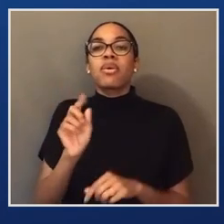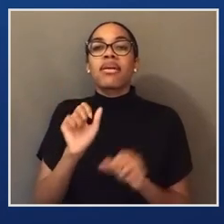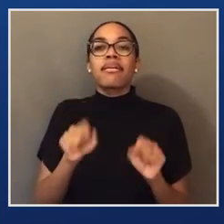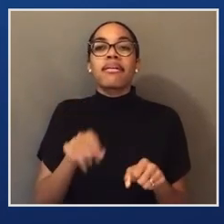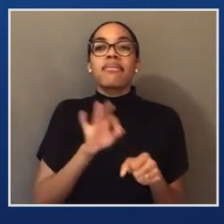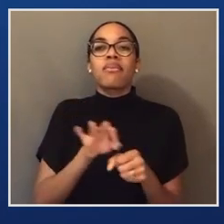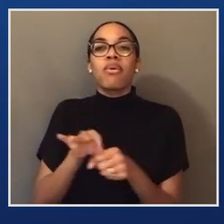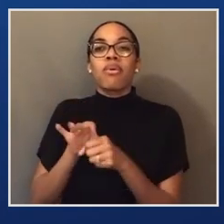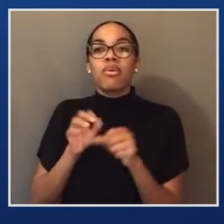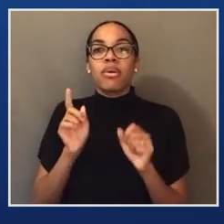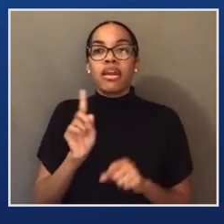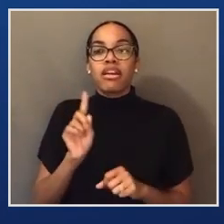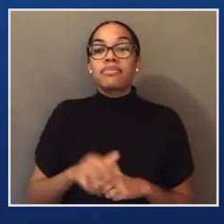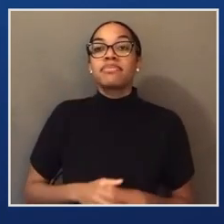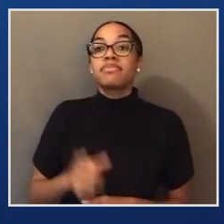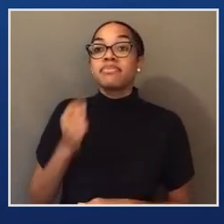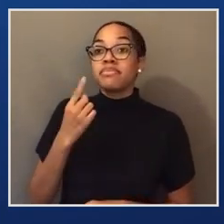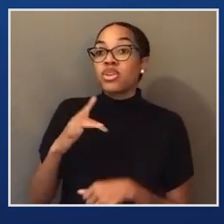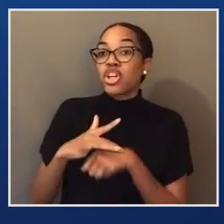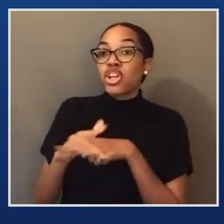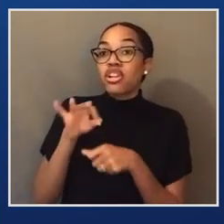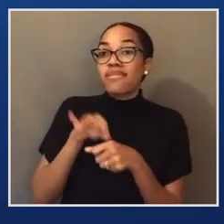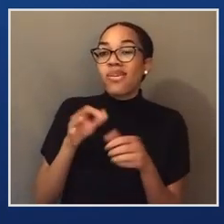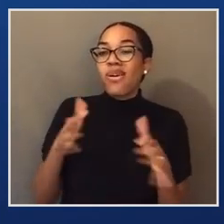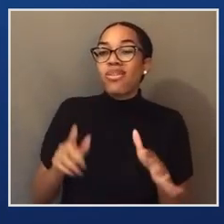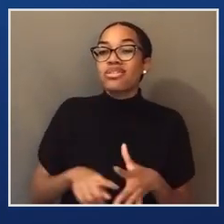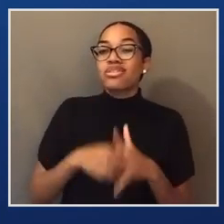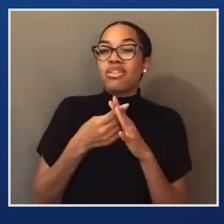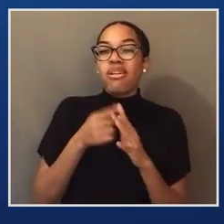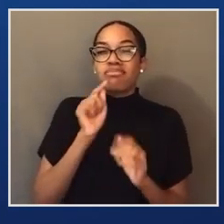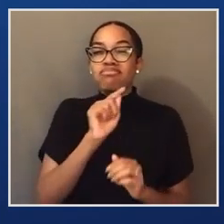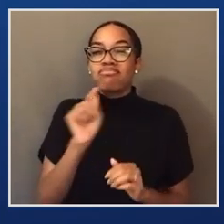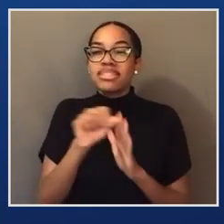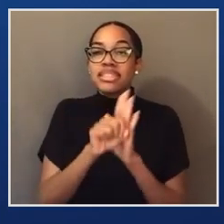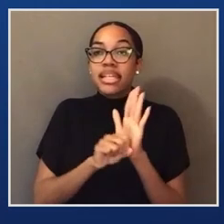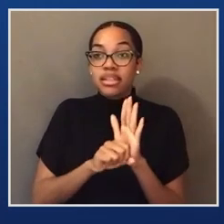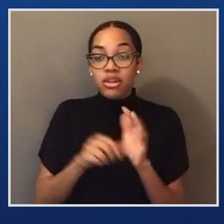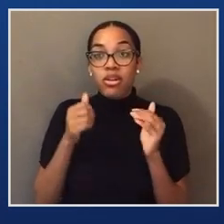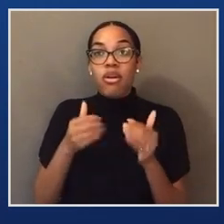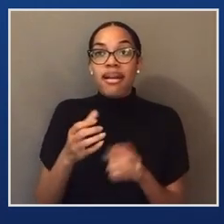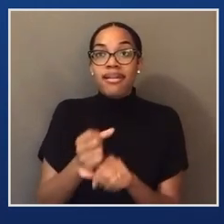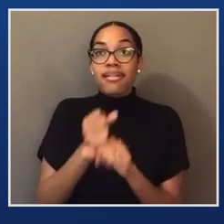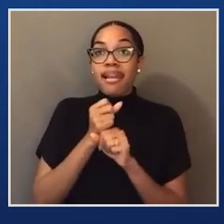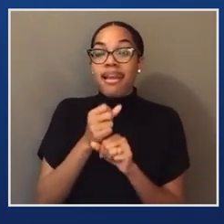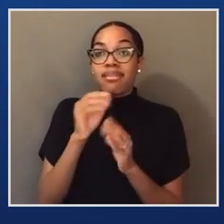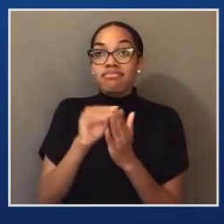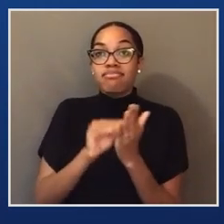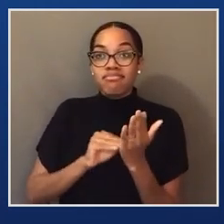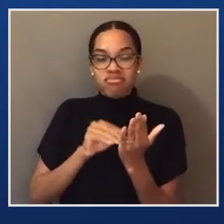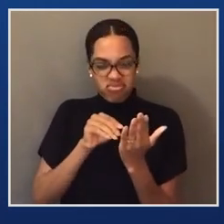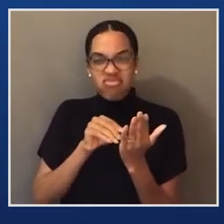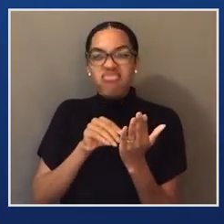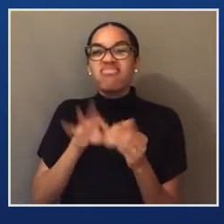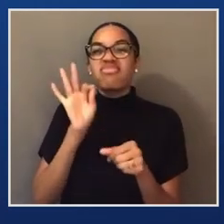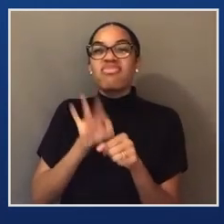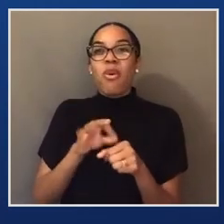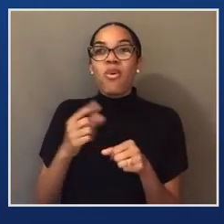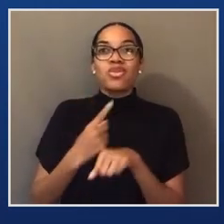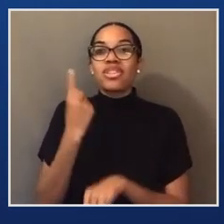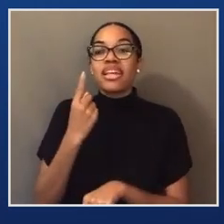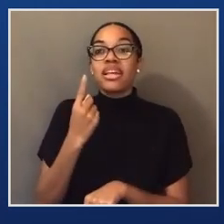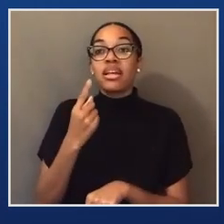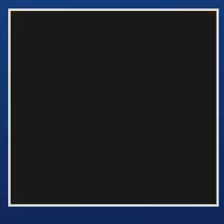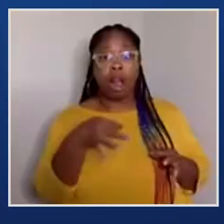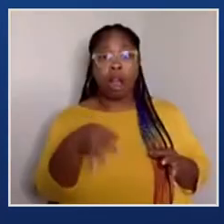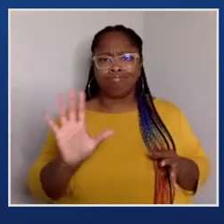started in many states, so find your closest voting location or mail your ballot back today. If you're voting by mail, do not wait. Turn your ballot in right